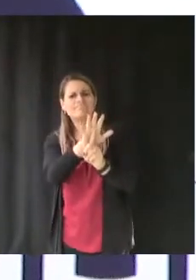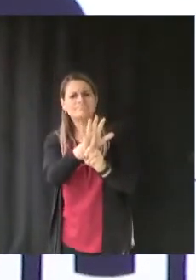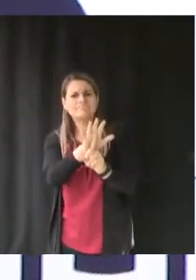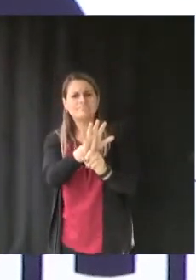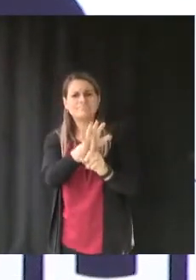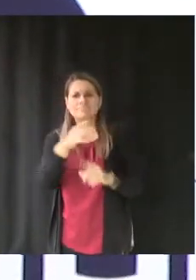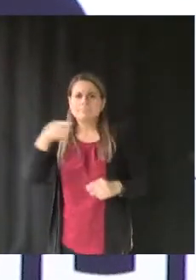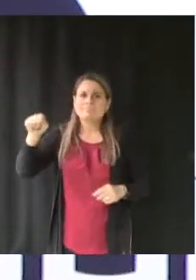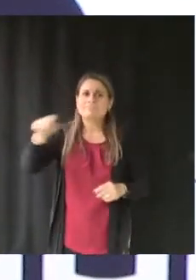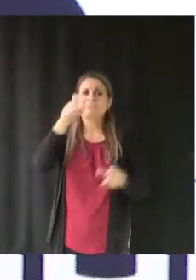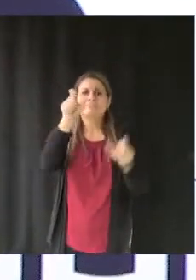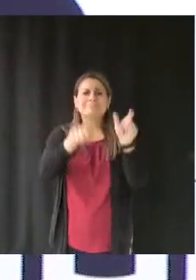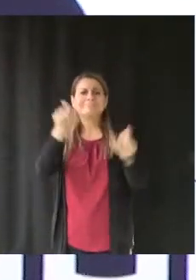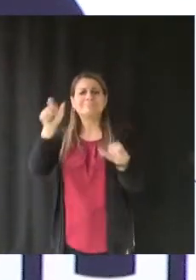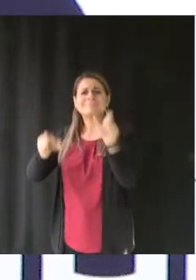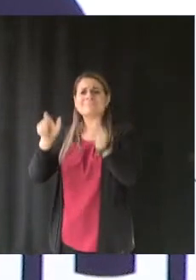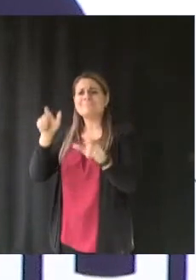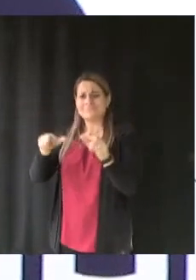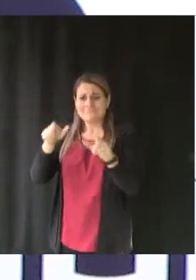life of our nation.